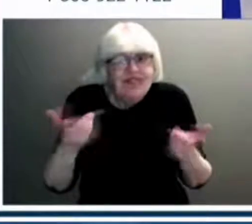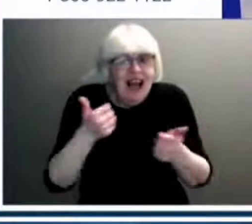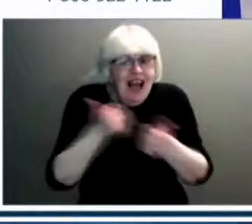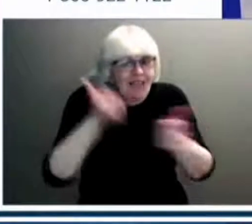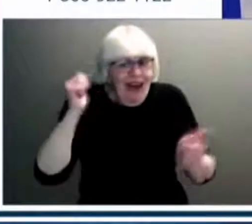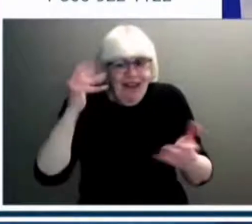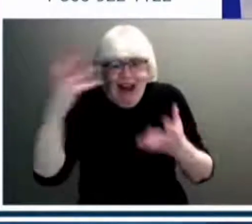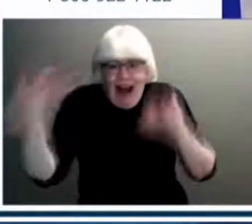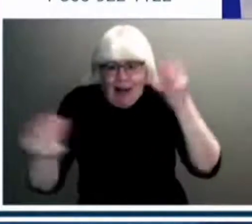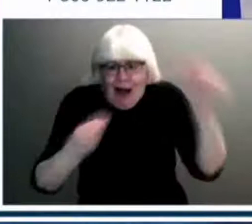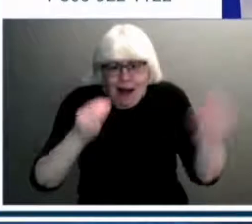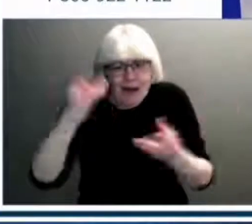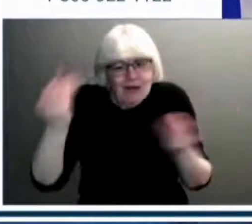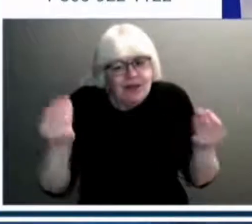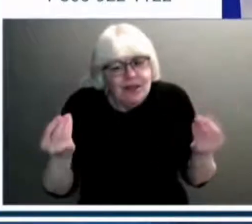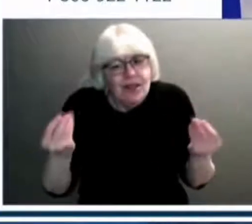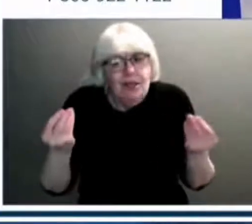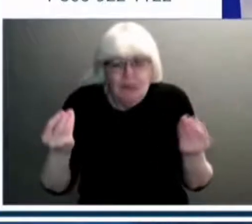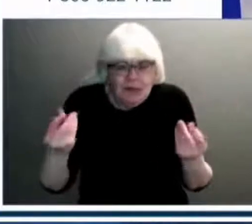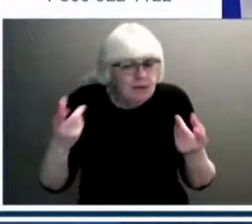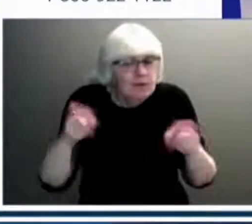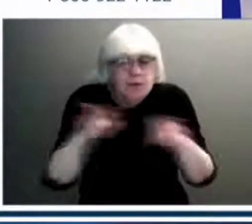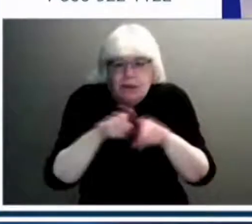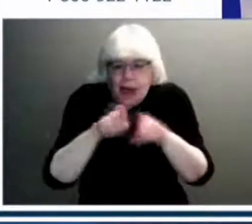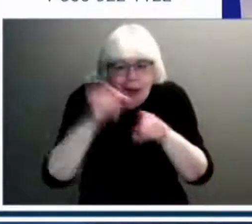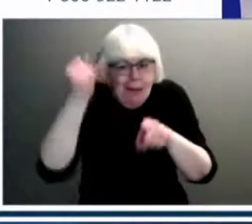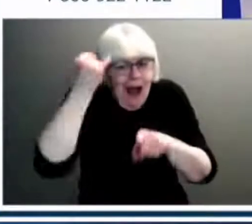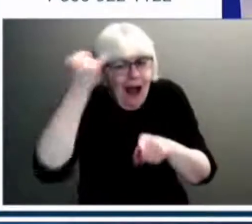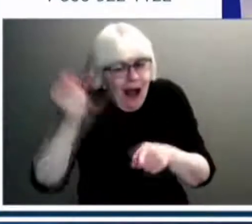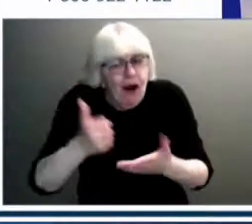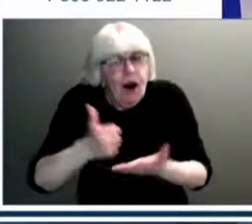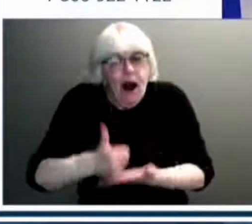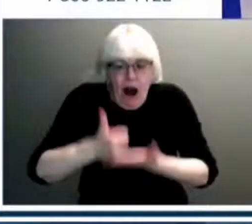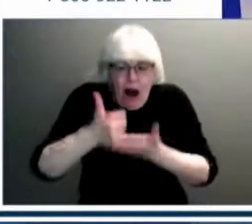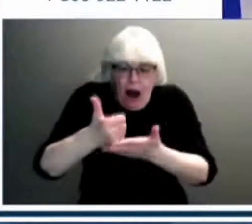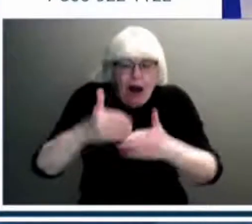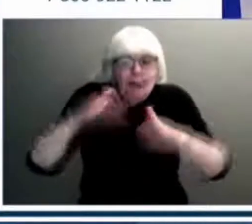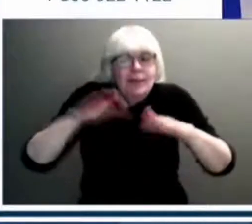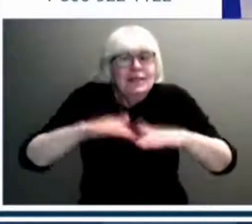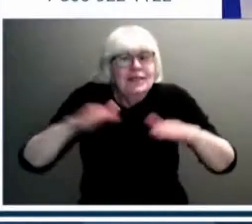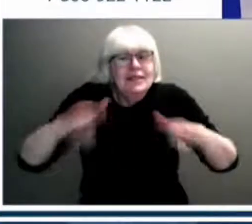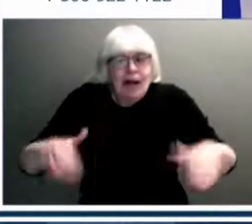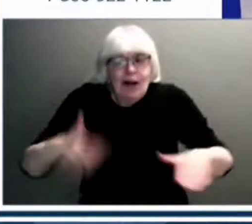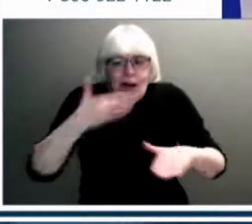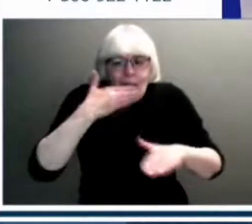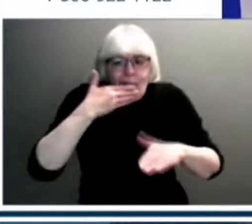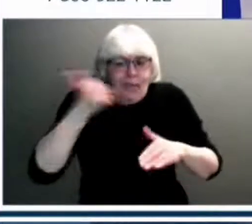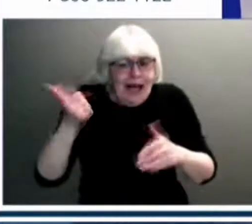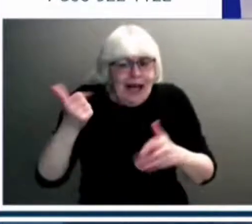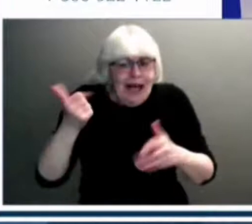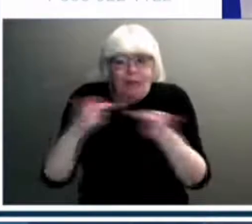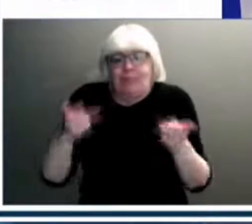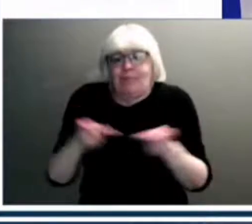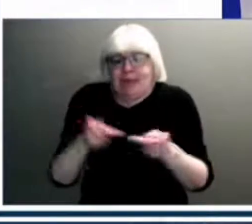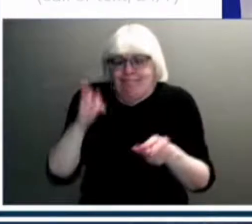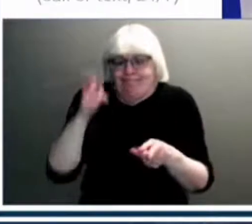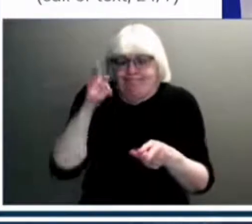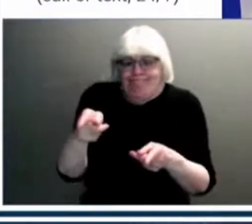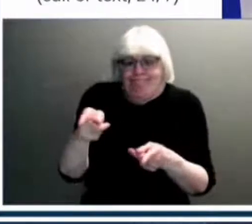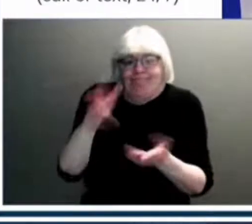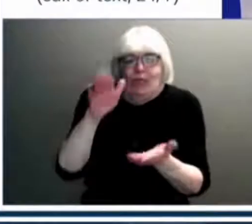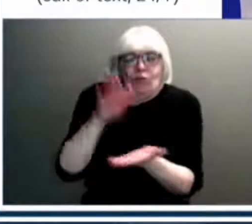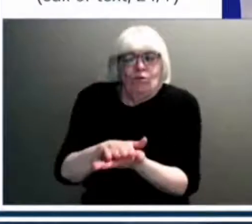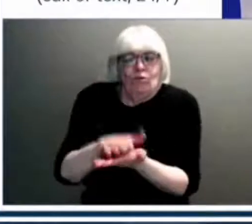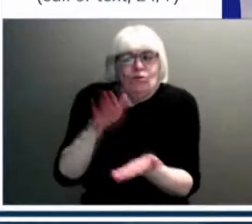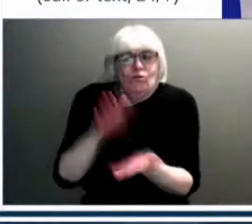But school is the best place for kids. That's the advice of the experts. That's the advice of public health, and our kids will be back in school